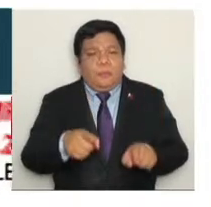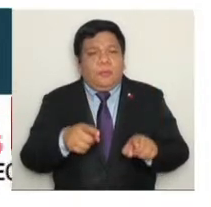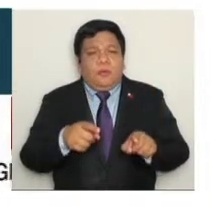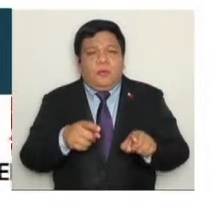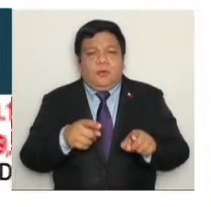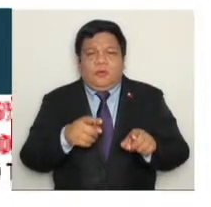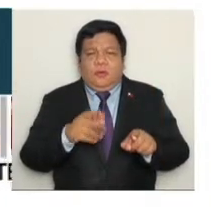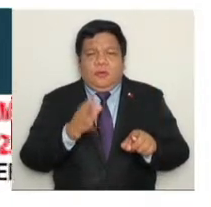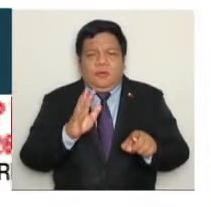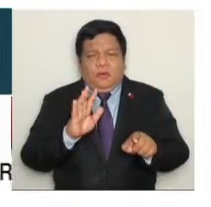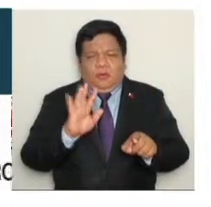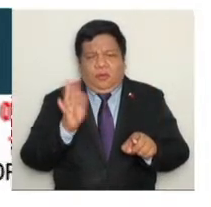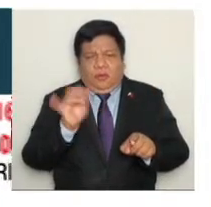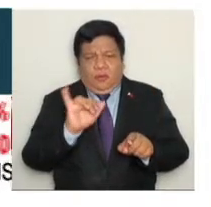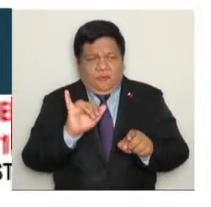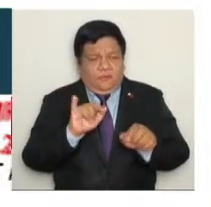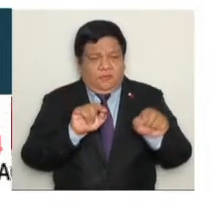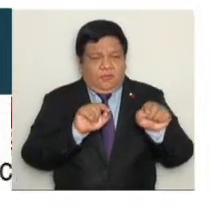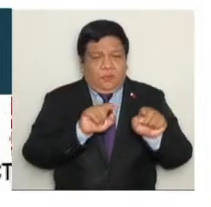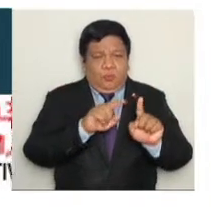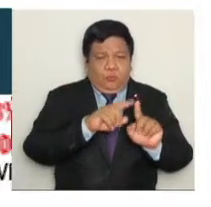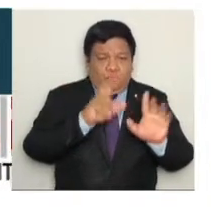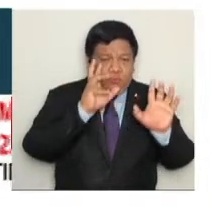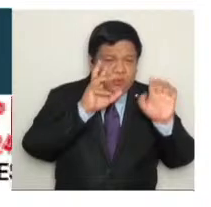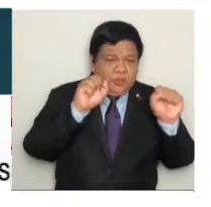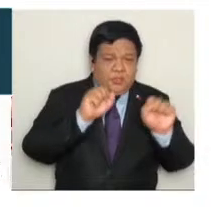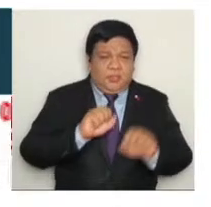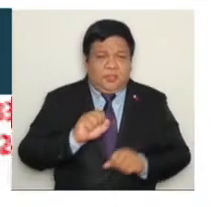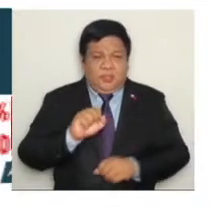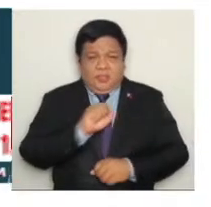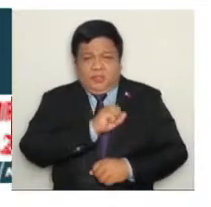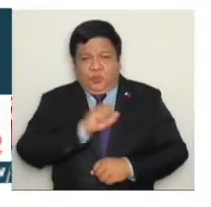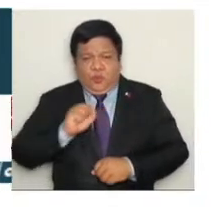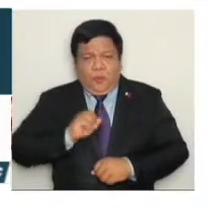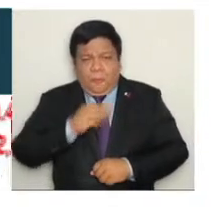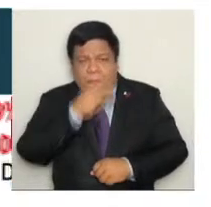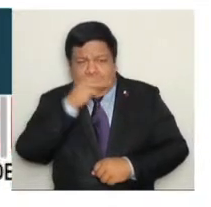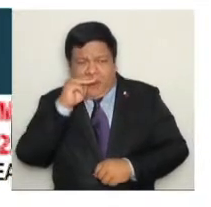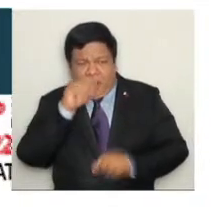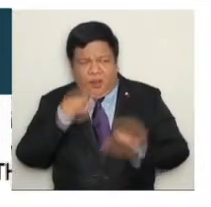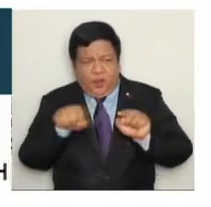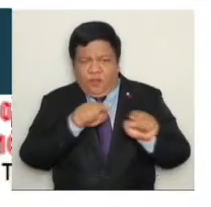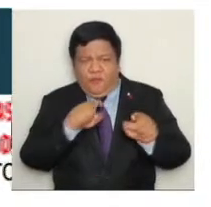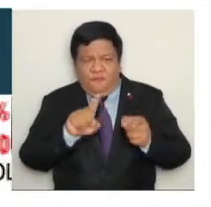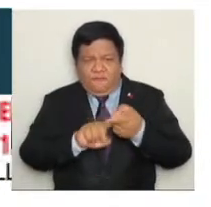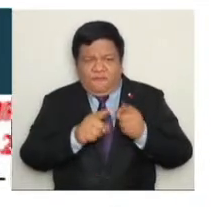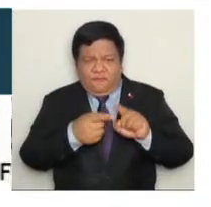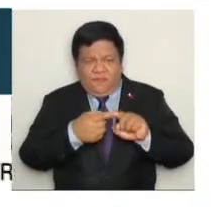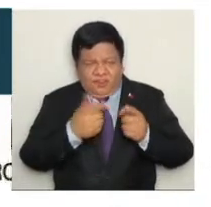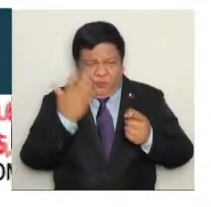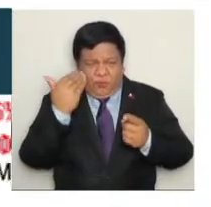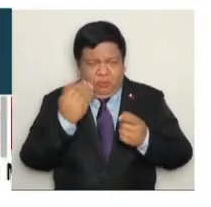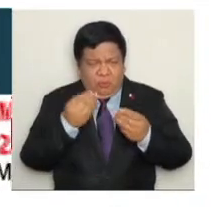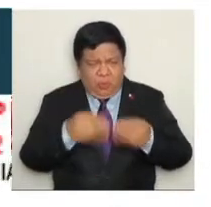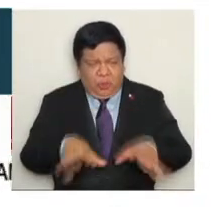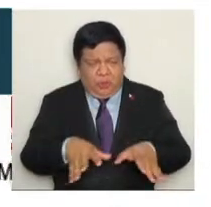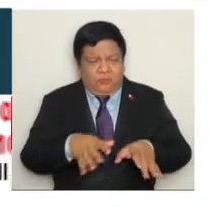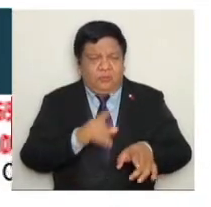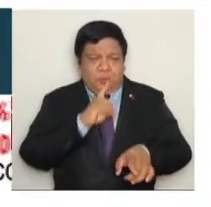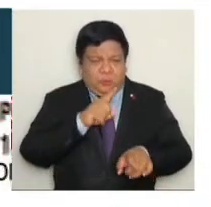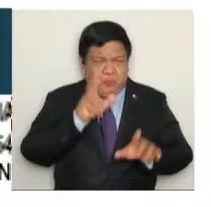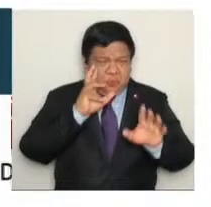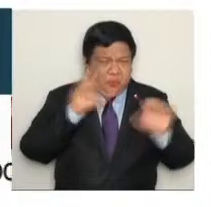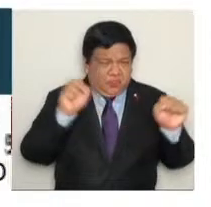the seeming lost friendship between the president and Senator Manny Pacquiao. What's the status there? How disappointed is the president with the